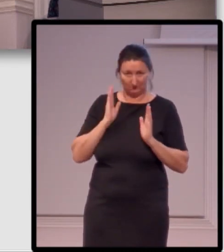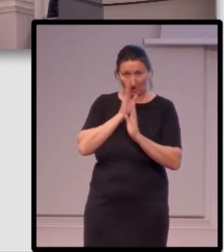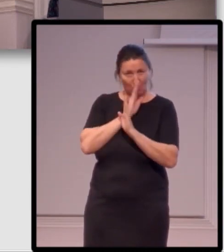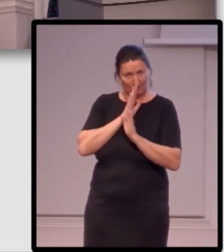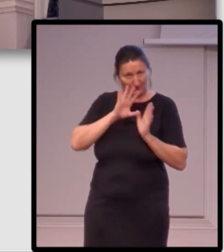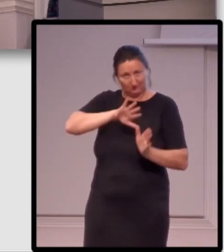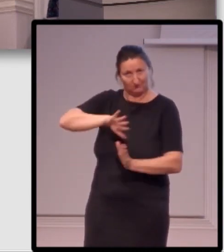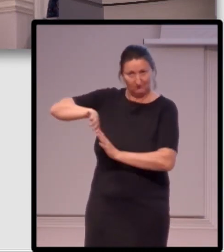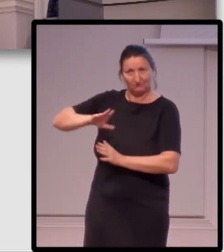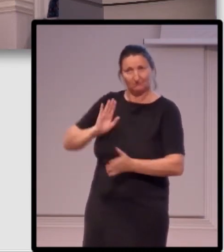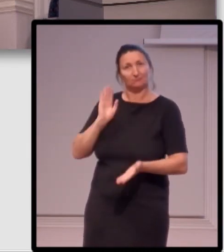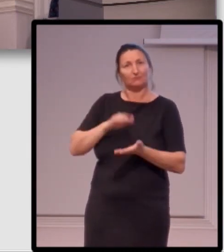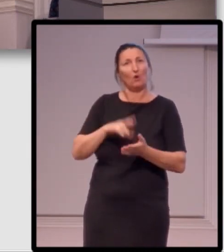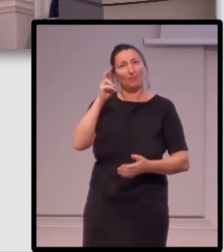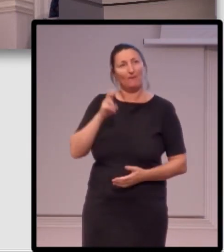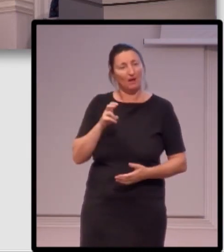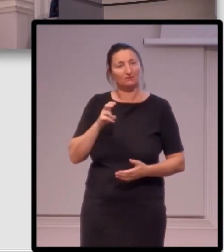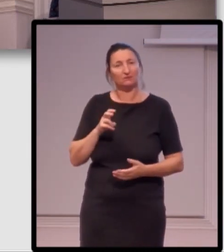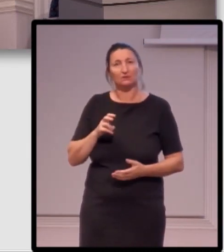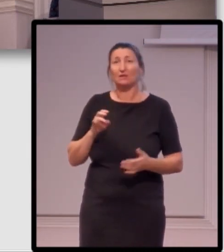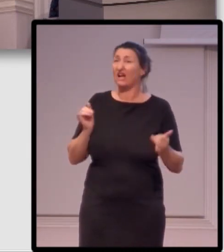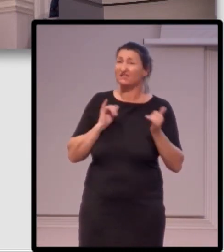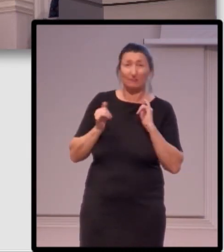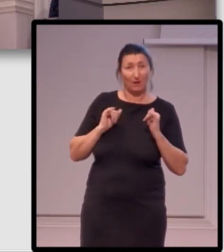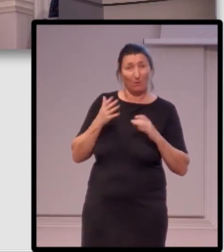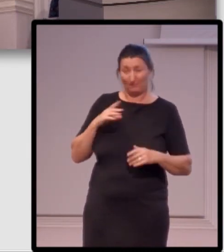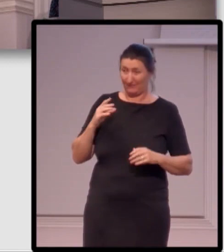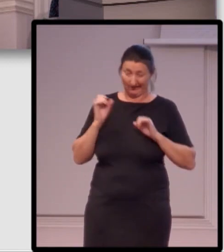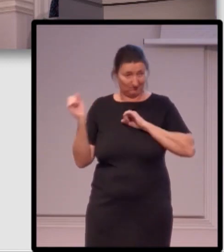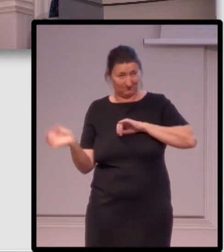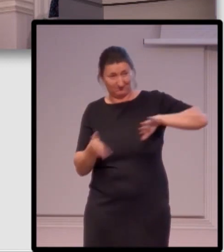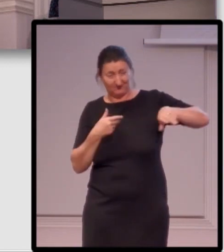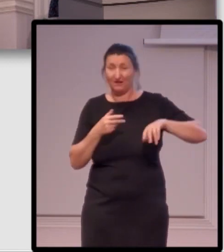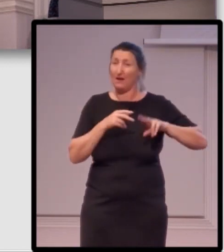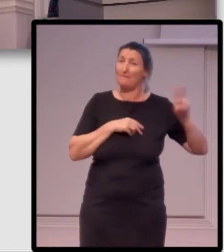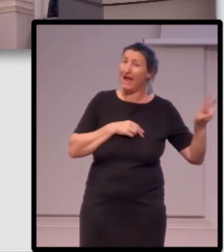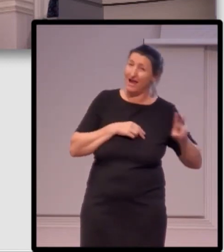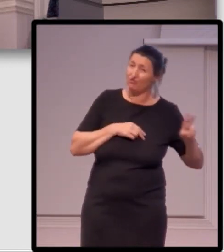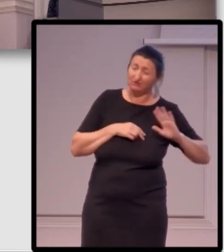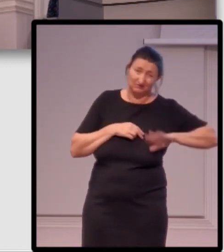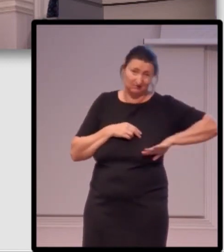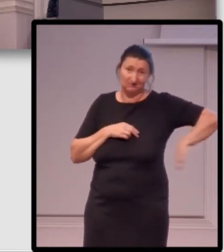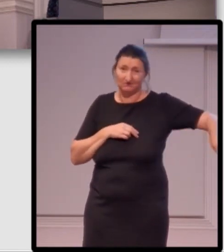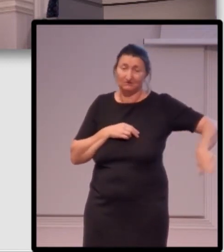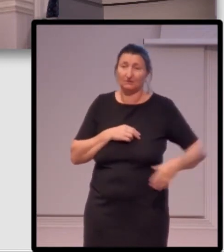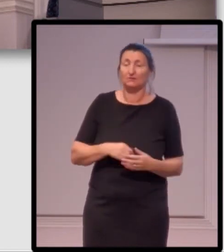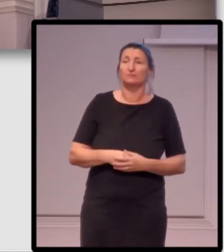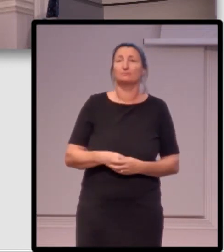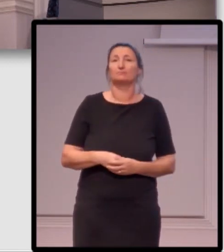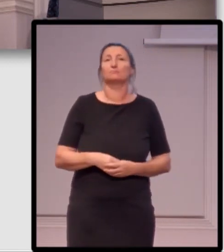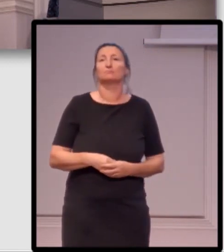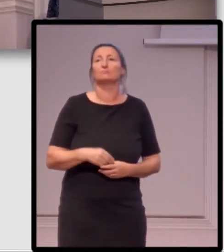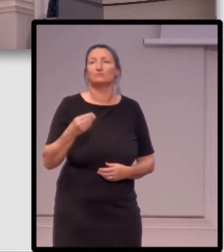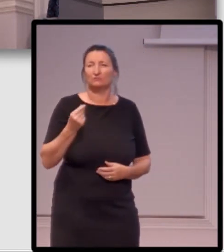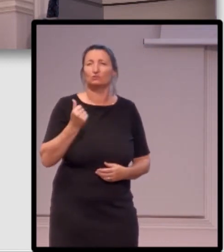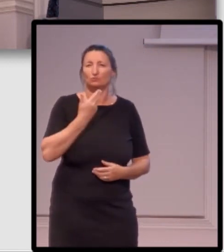everyone else, getting on the bus, or even getting on the bus without my parent, because everyone else doesn't have to bring a parent to do the care needs. So those are all the rights